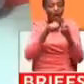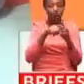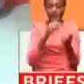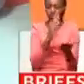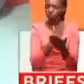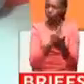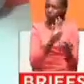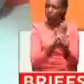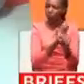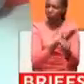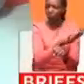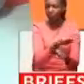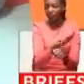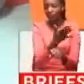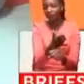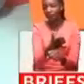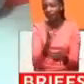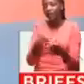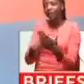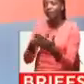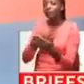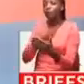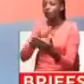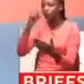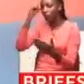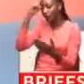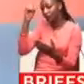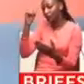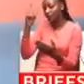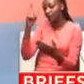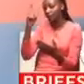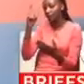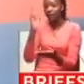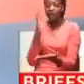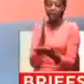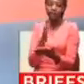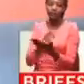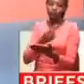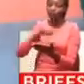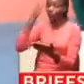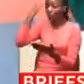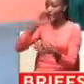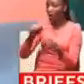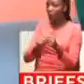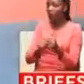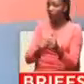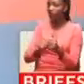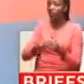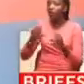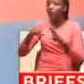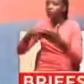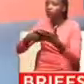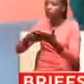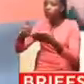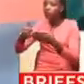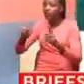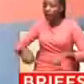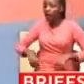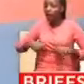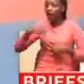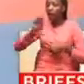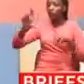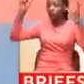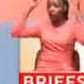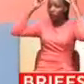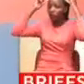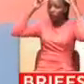All right. Mm-hmm. I just want to understand. Of course, we already know you almost sold your soul to the devil because of influence from people.